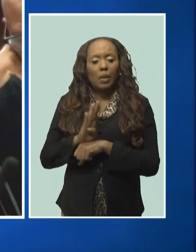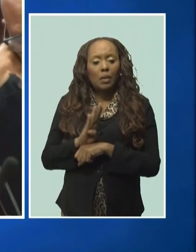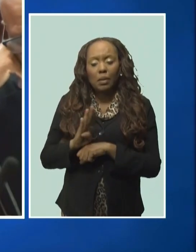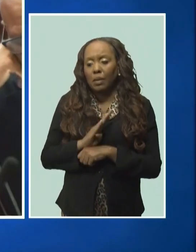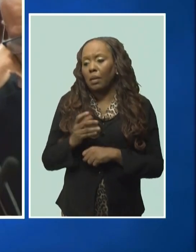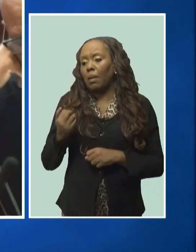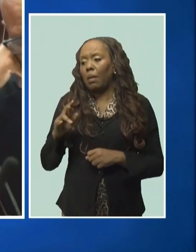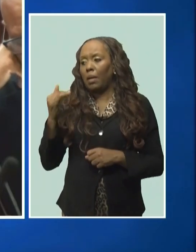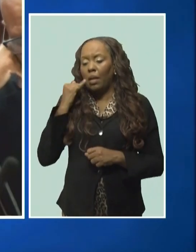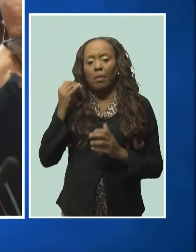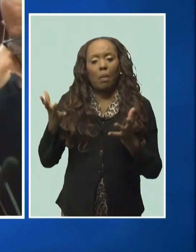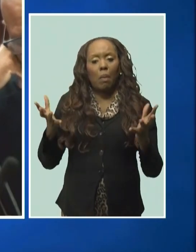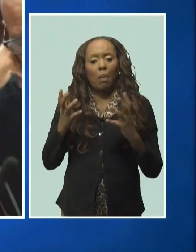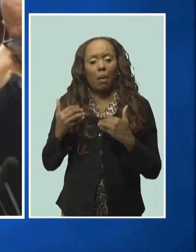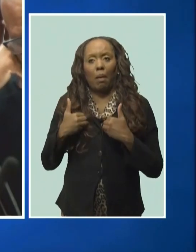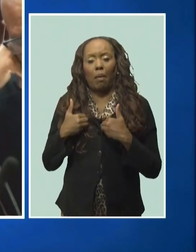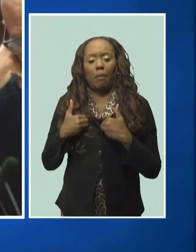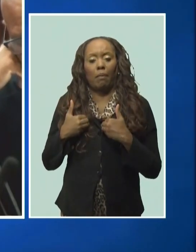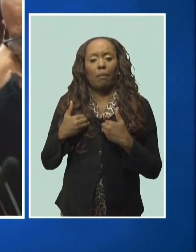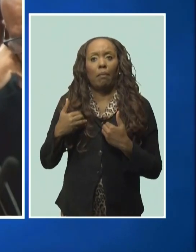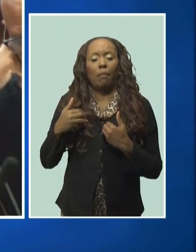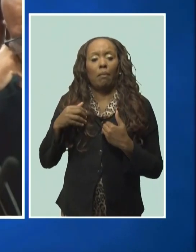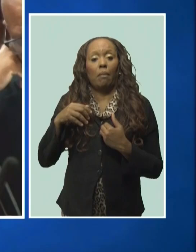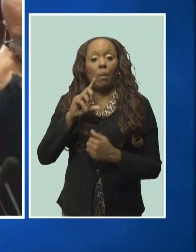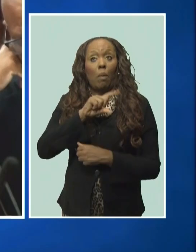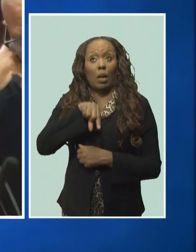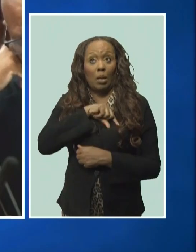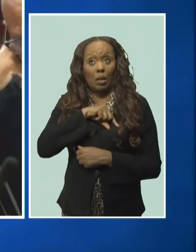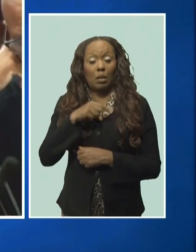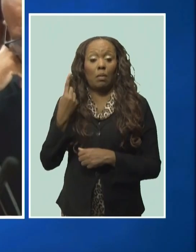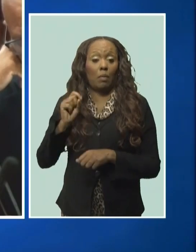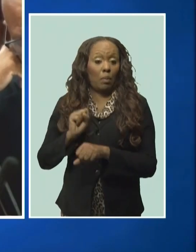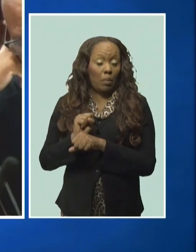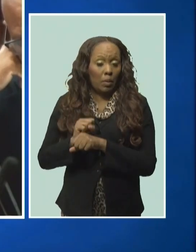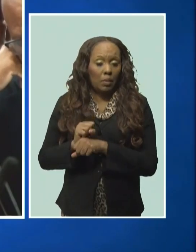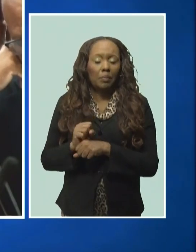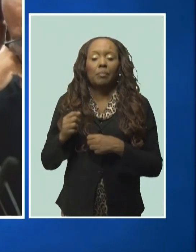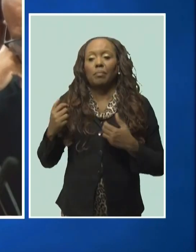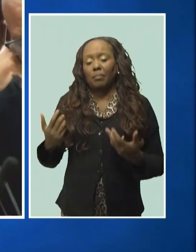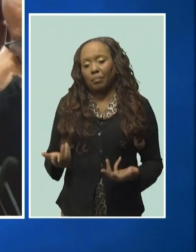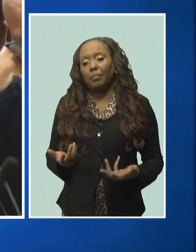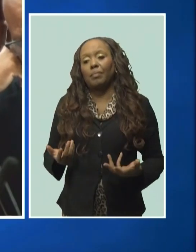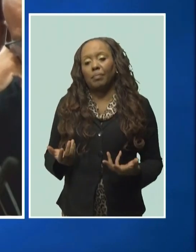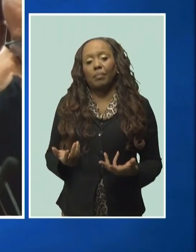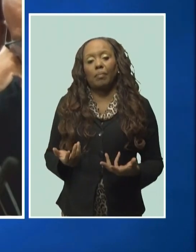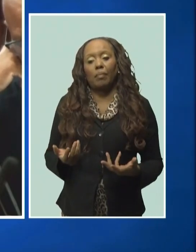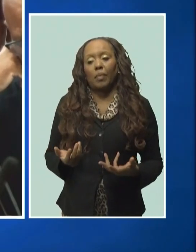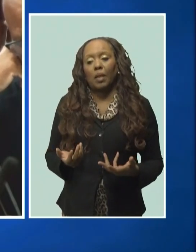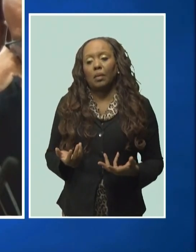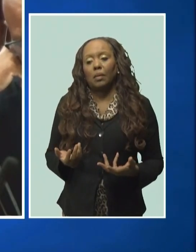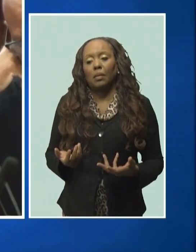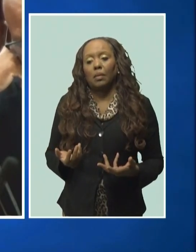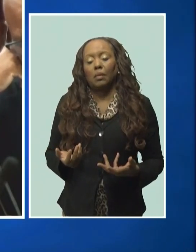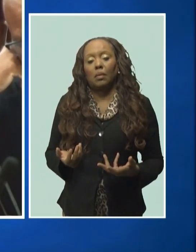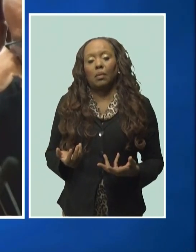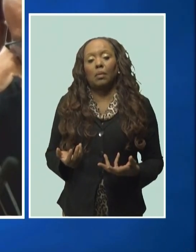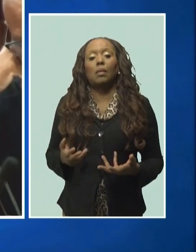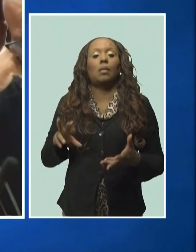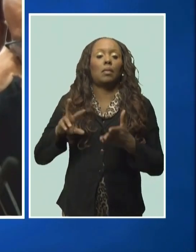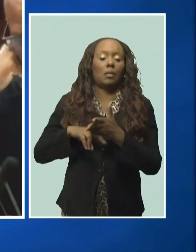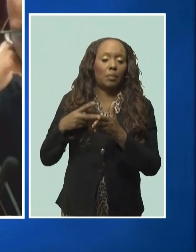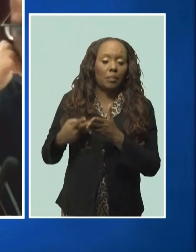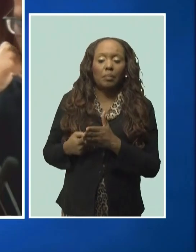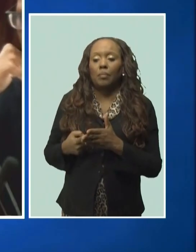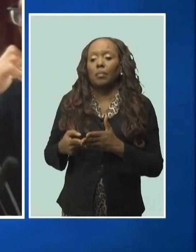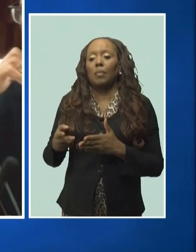entry-level qualifications to different areas of work, then now that is now par for the course in relation